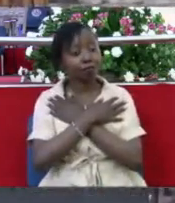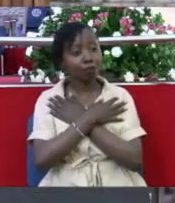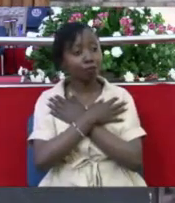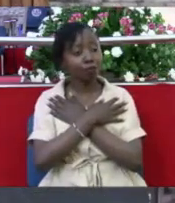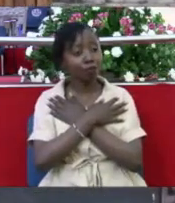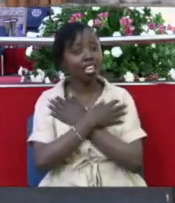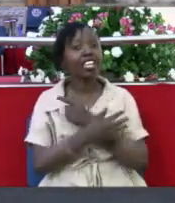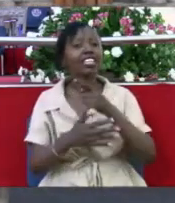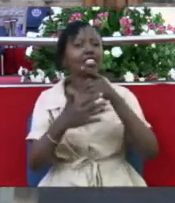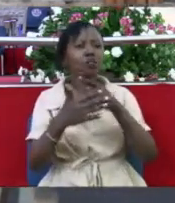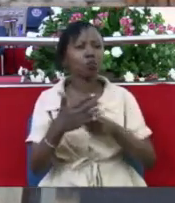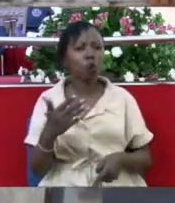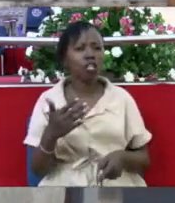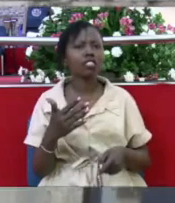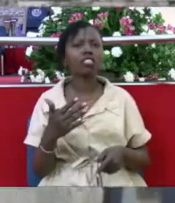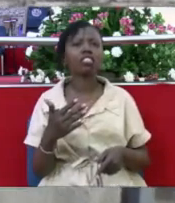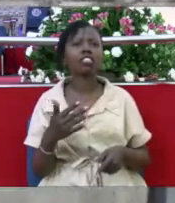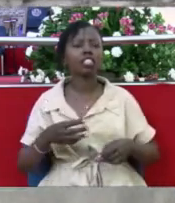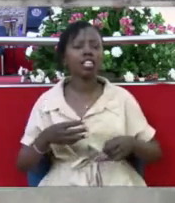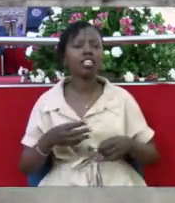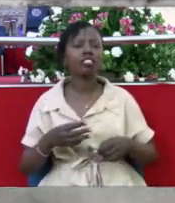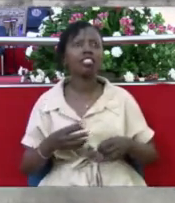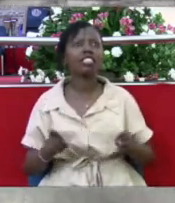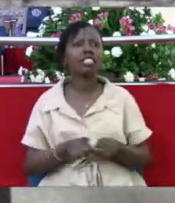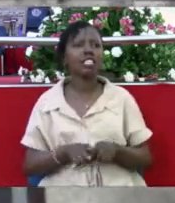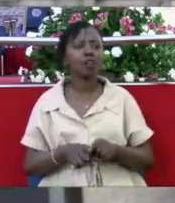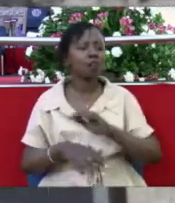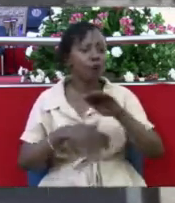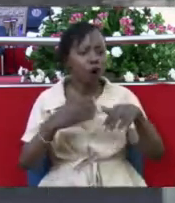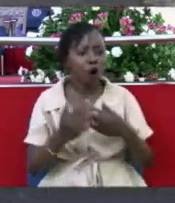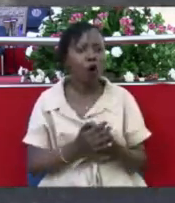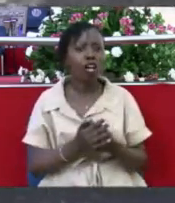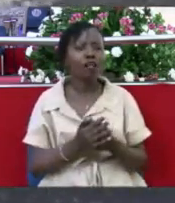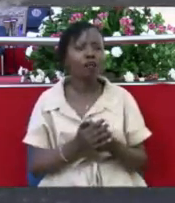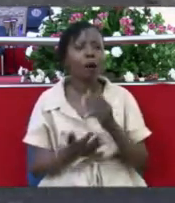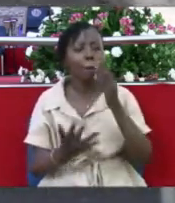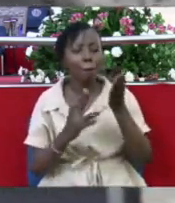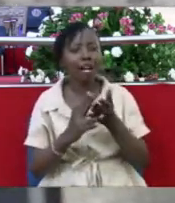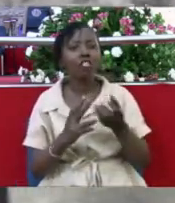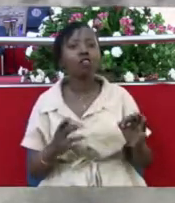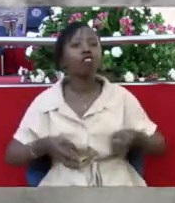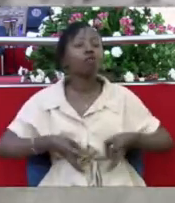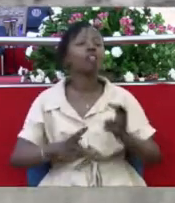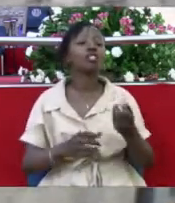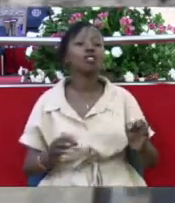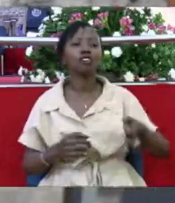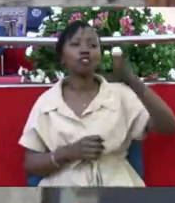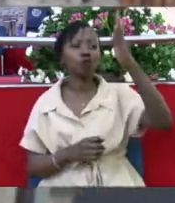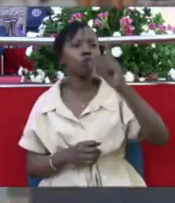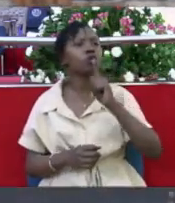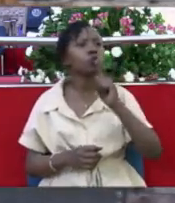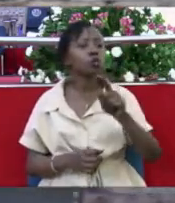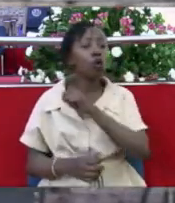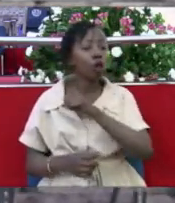of all the ways of God. Basi ni miongoni mwa vitu vyote vya Mungu. And so the Lord